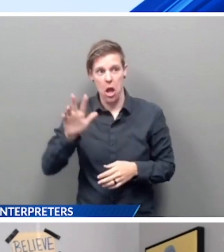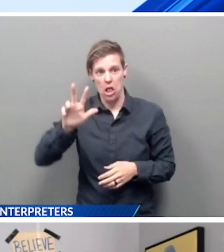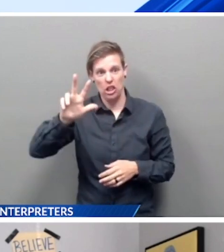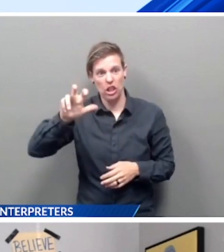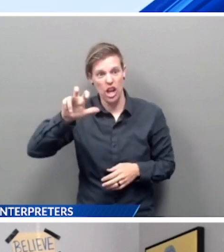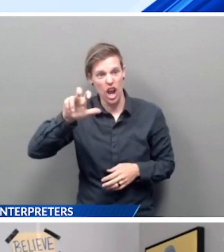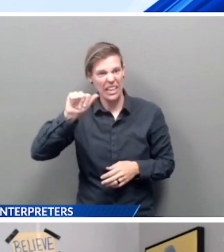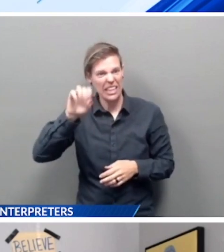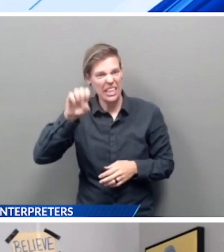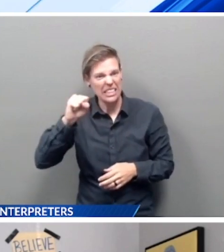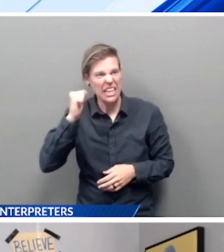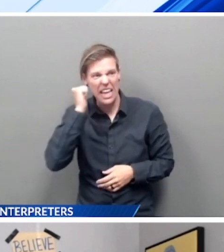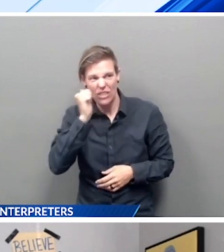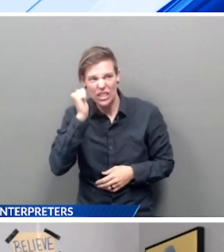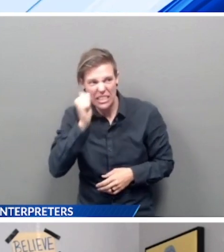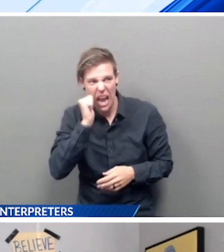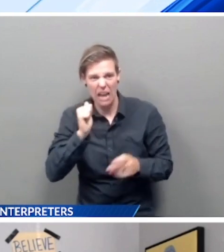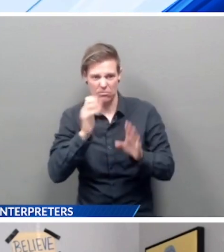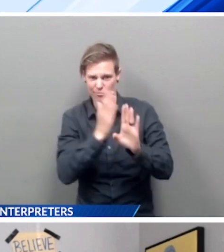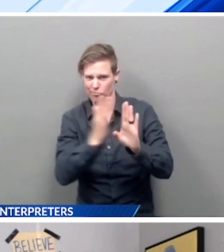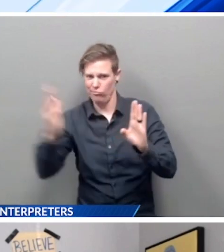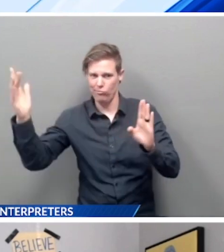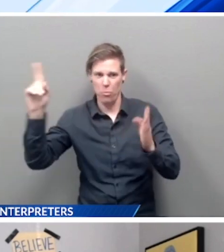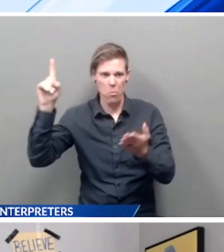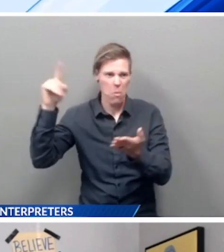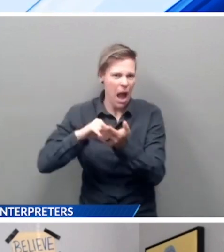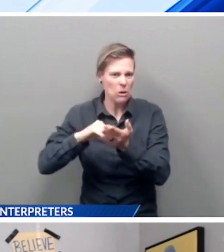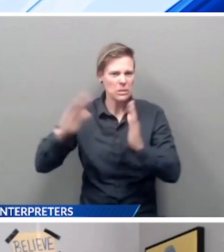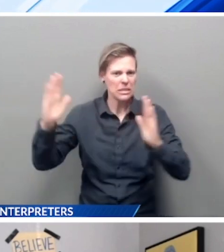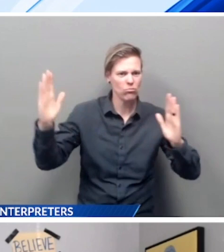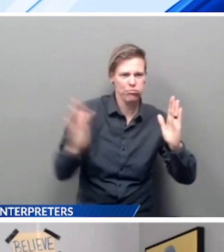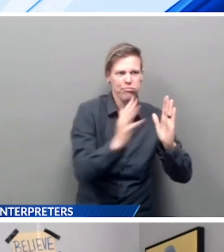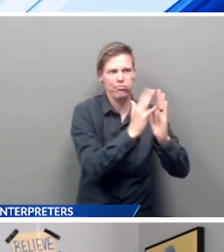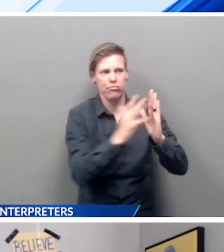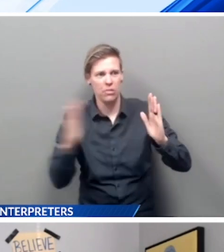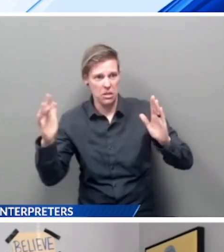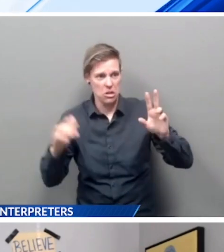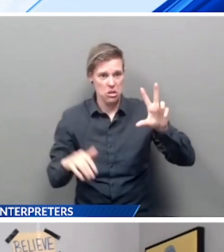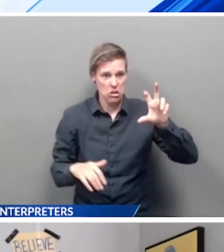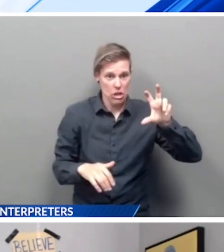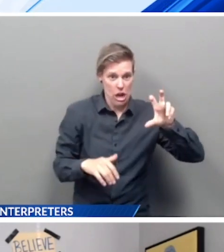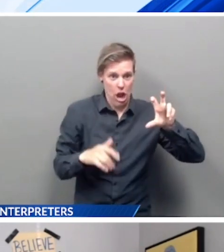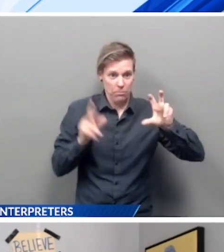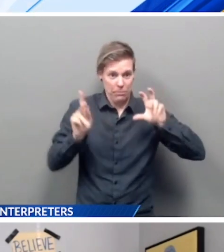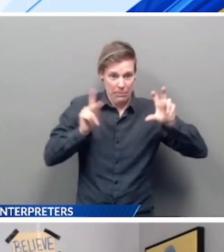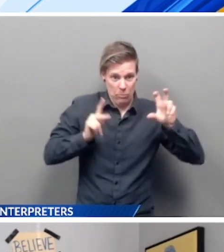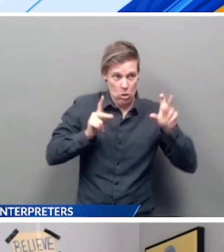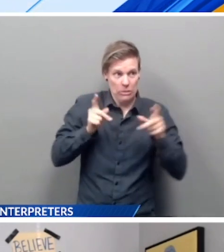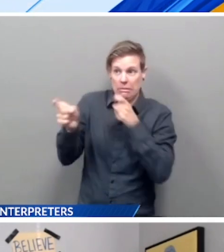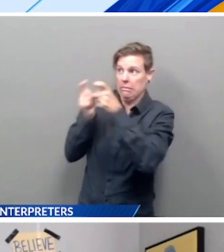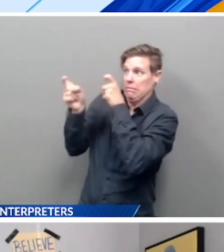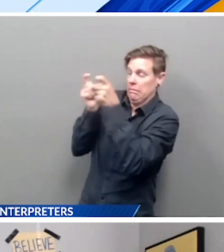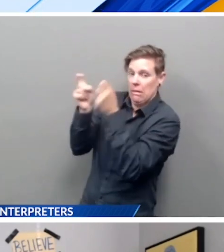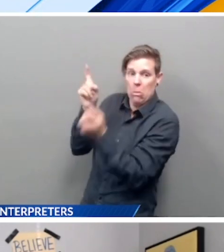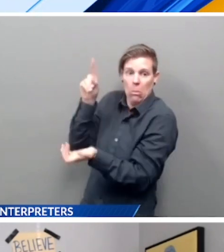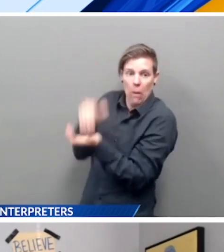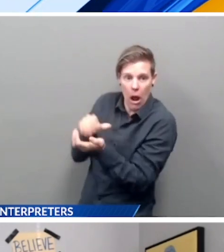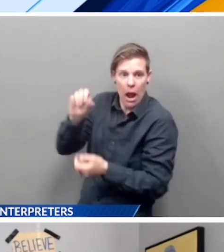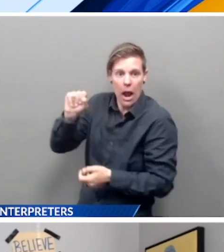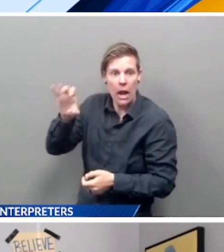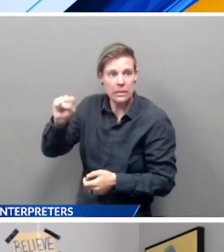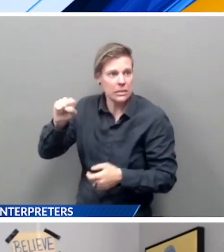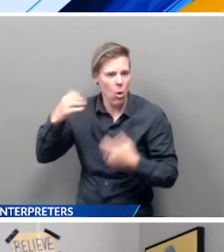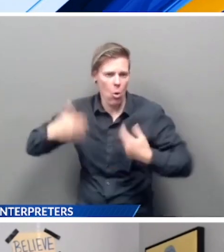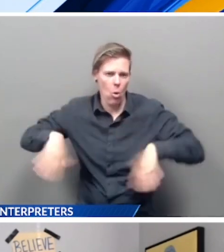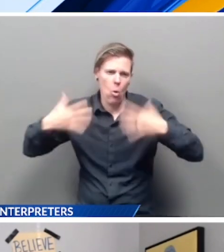day, they immediately go underwater. Still working, still calling people. You know, what